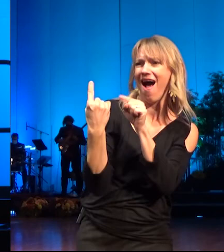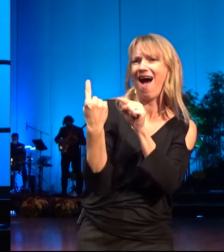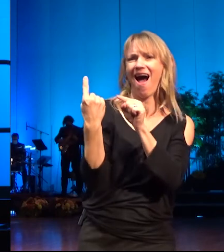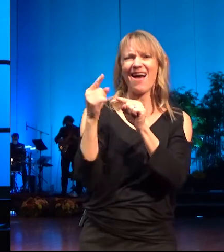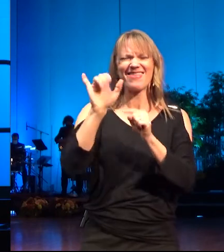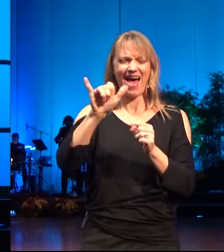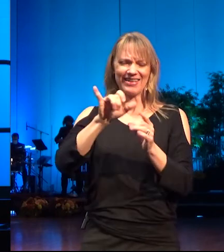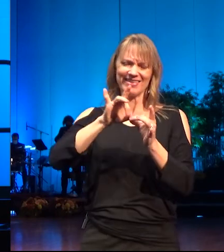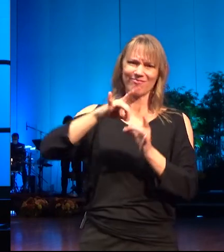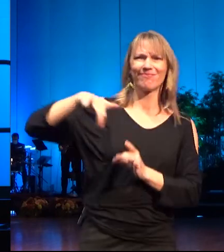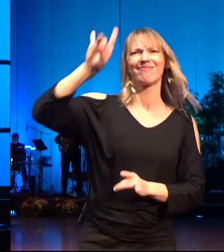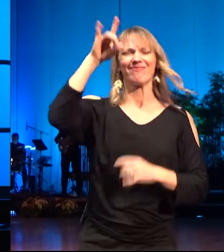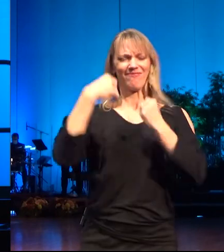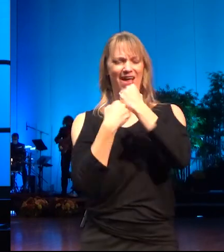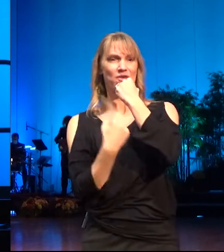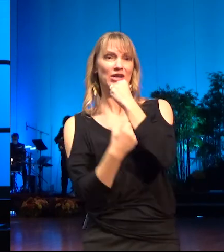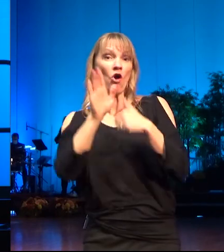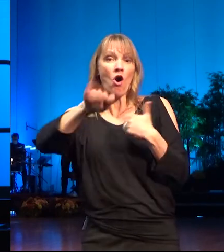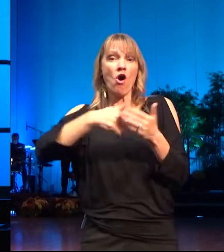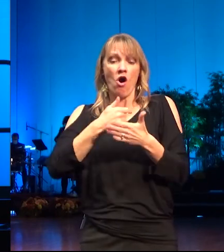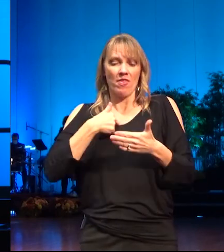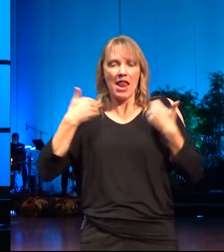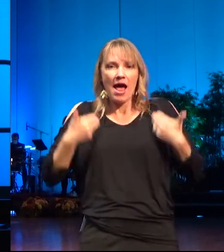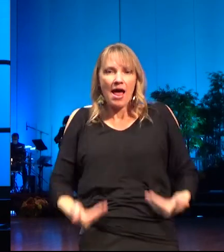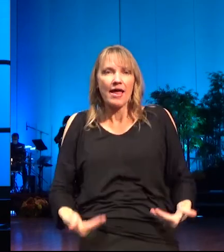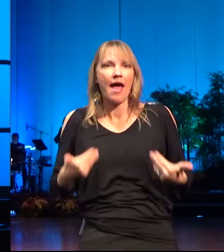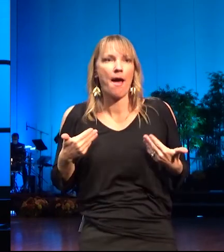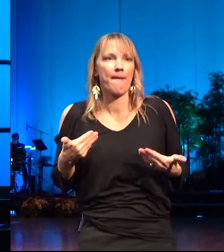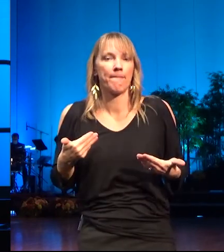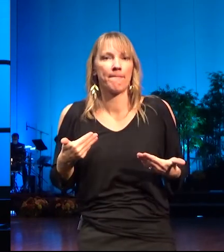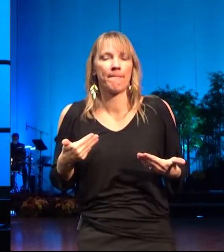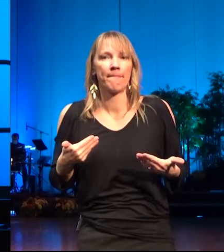the very essence and foundation of all that I am.